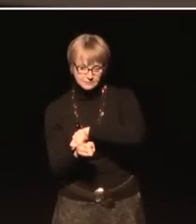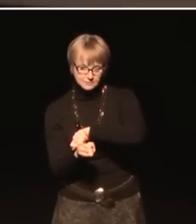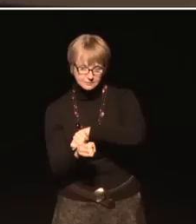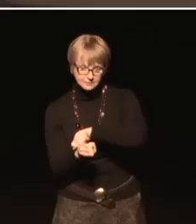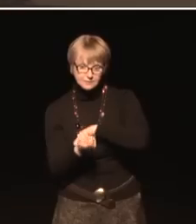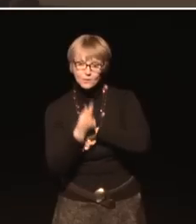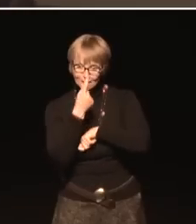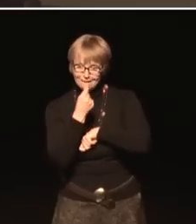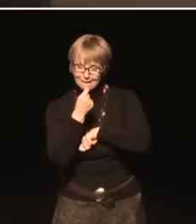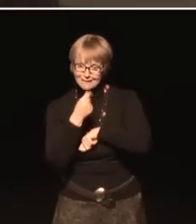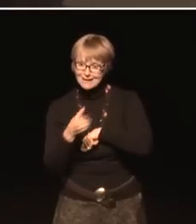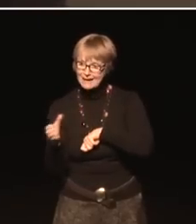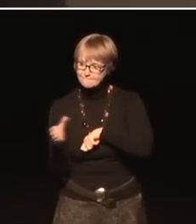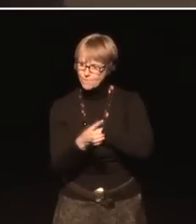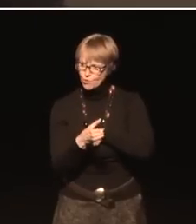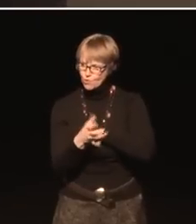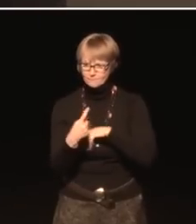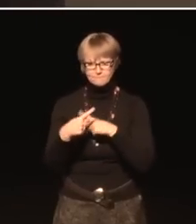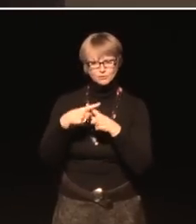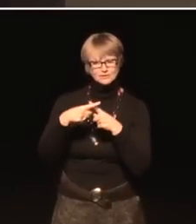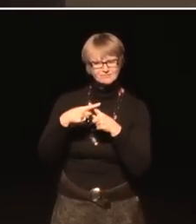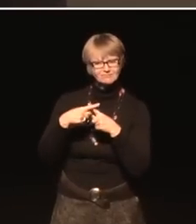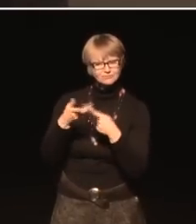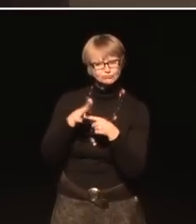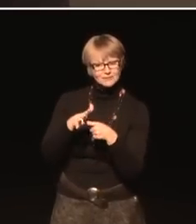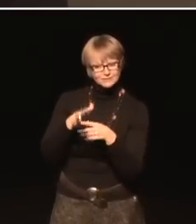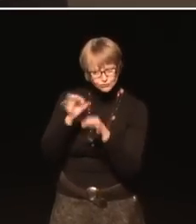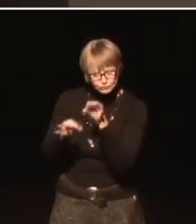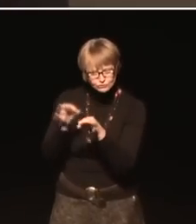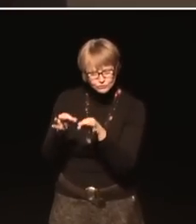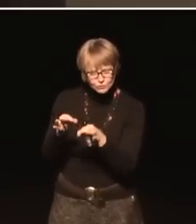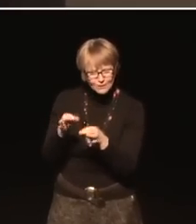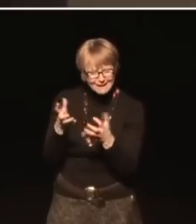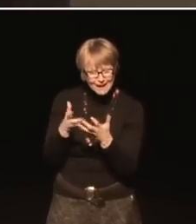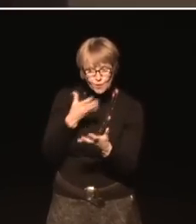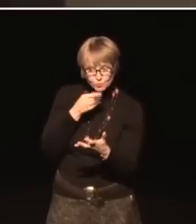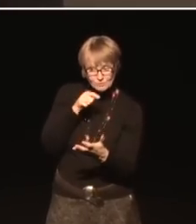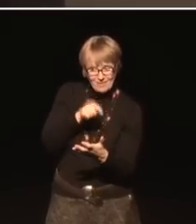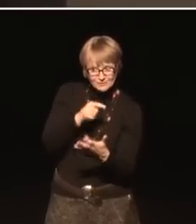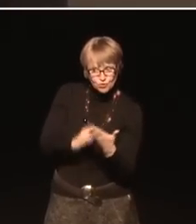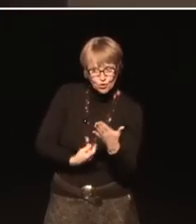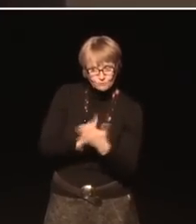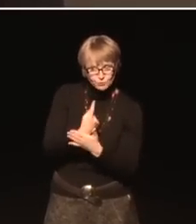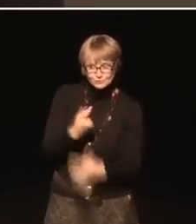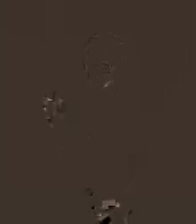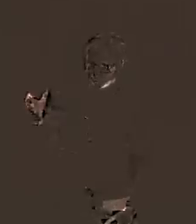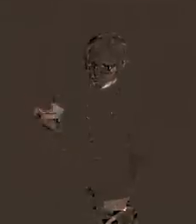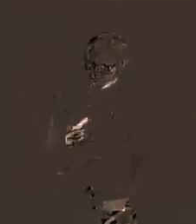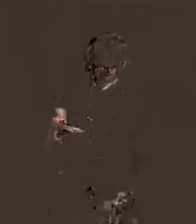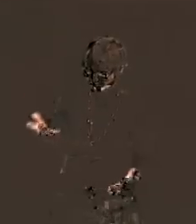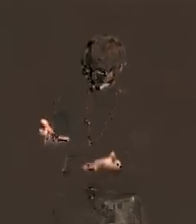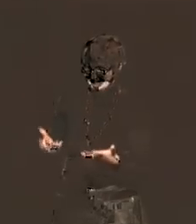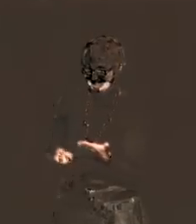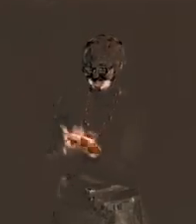we can employ a certain amount of positive discrimination in going, well, how can we use that as an opportunity to develop a writer who is not